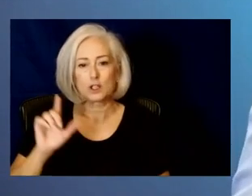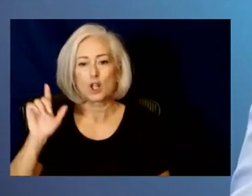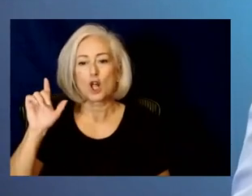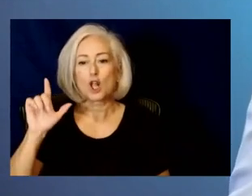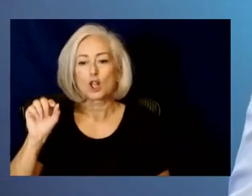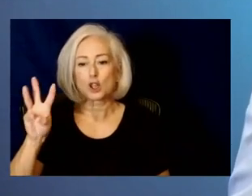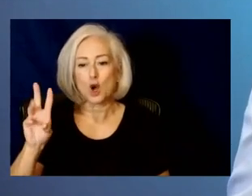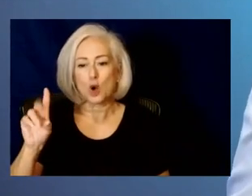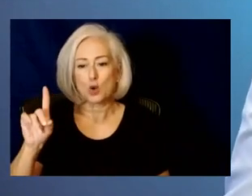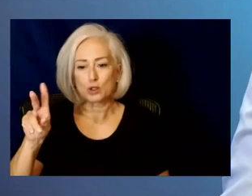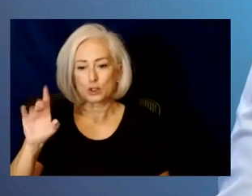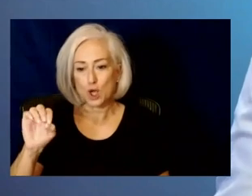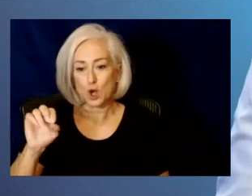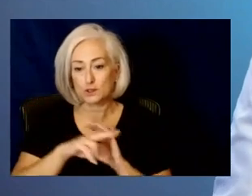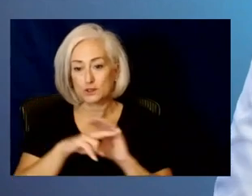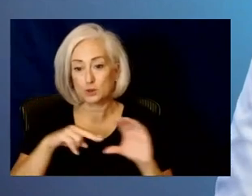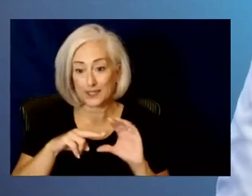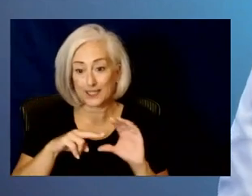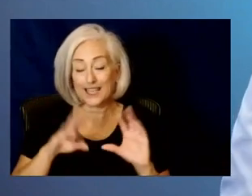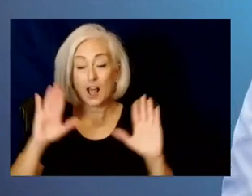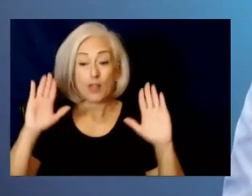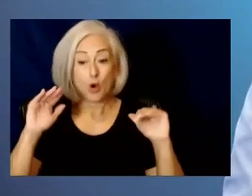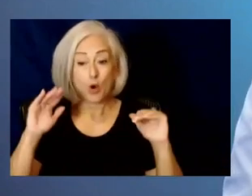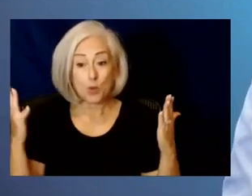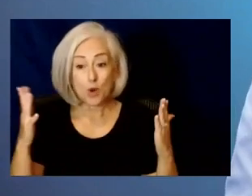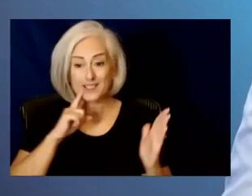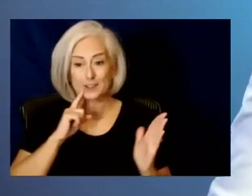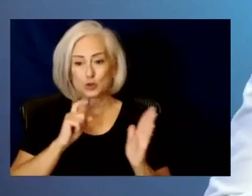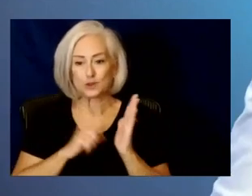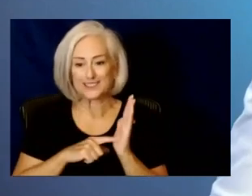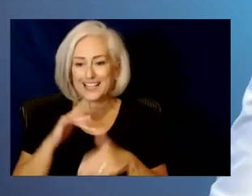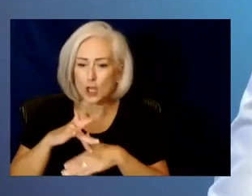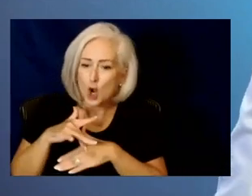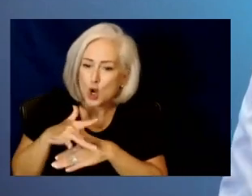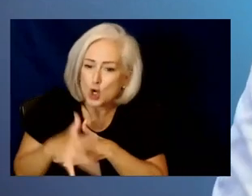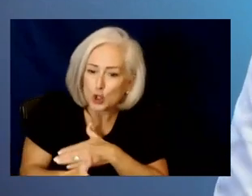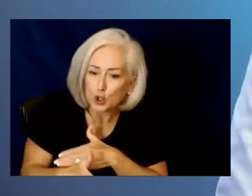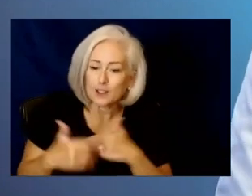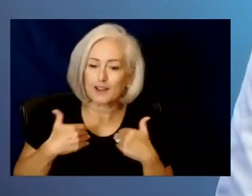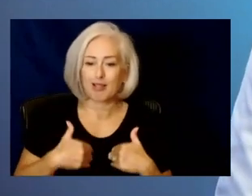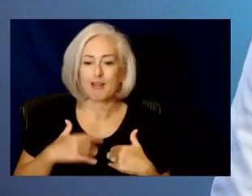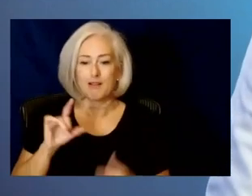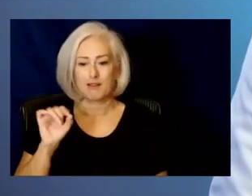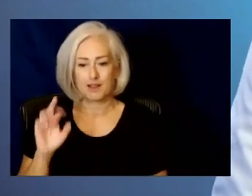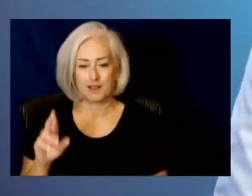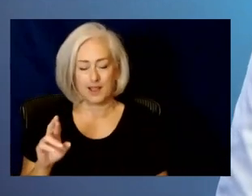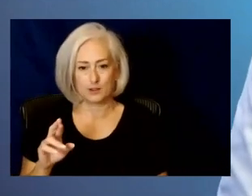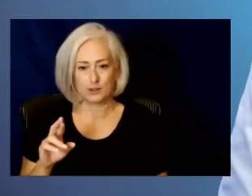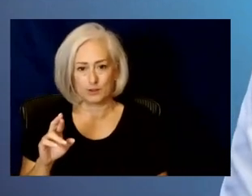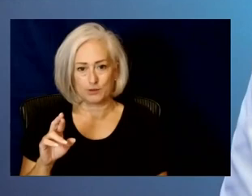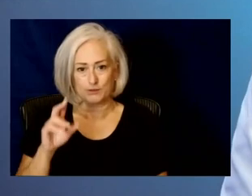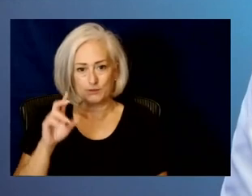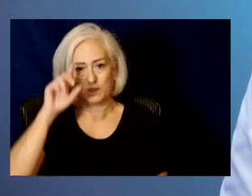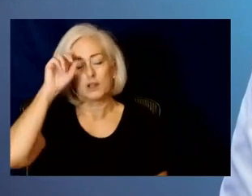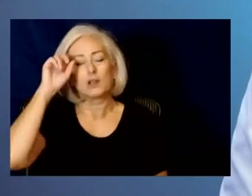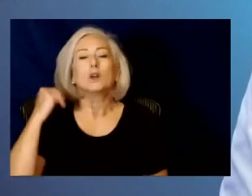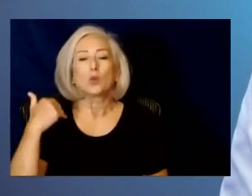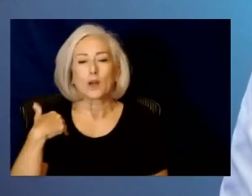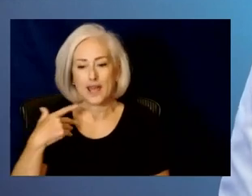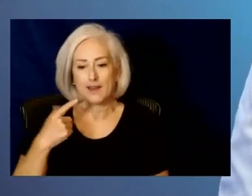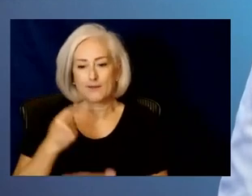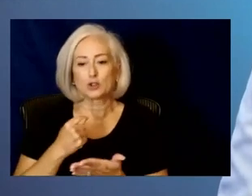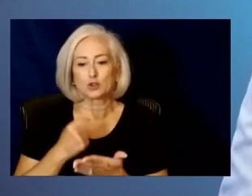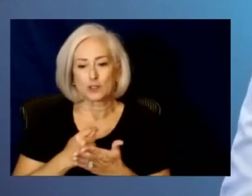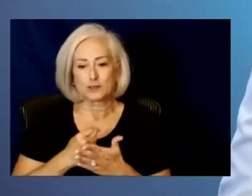can detect early stages of lung cancer. And there's actually a treatment trial that's going on here at KU Cancer